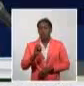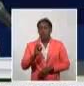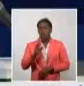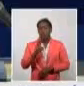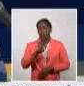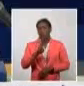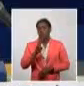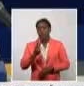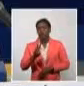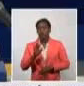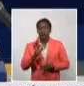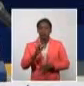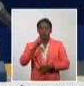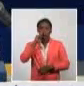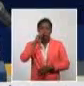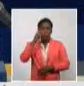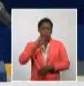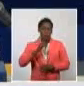of